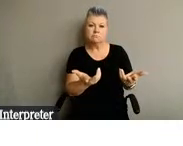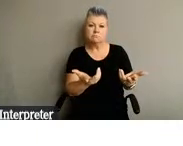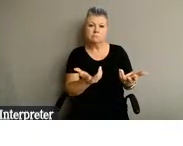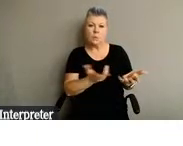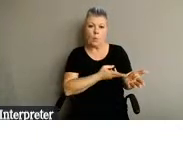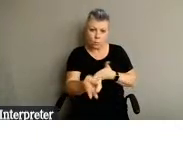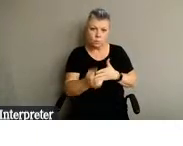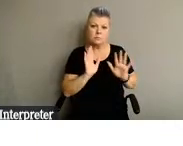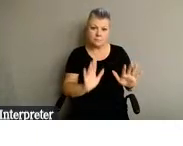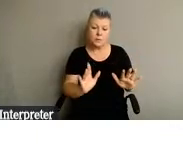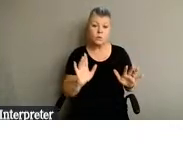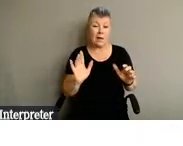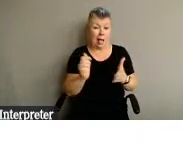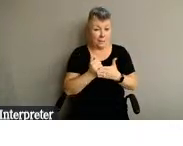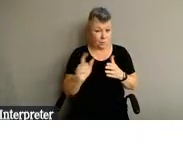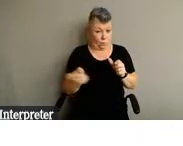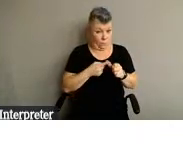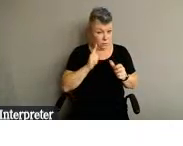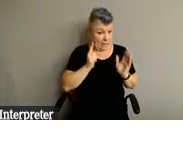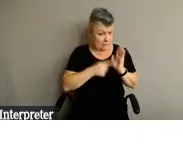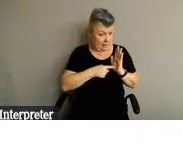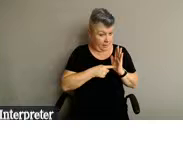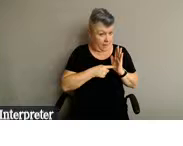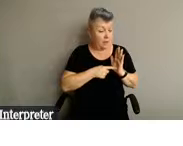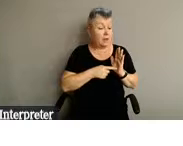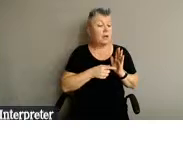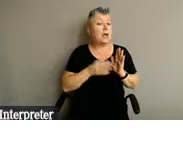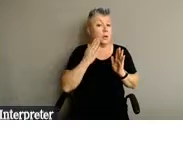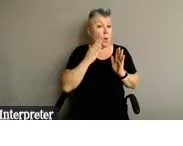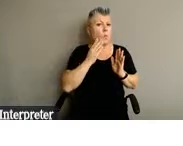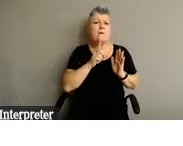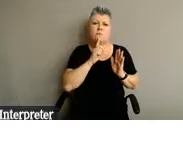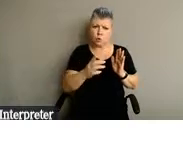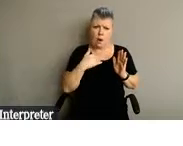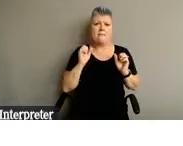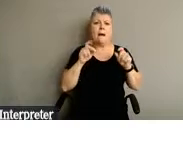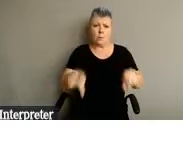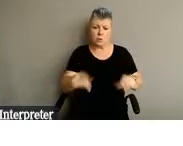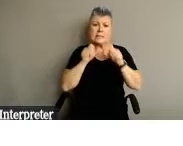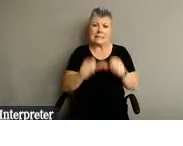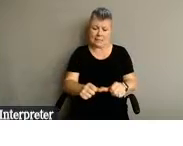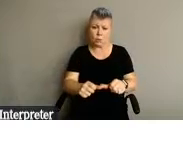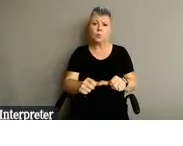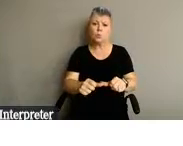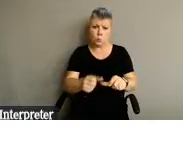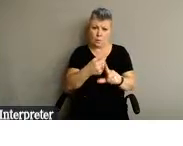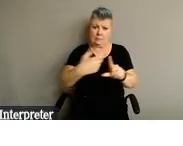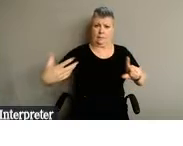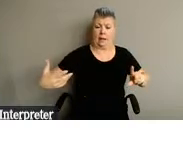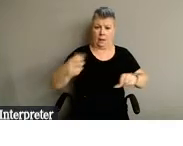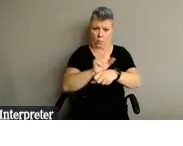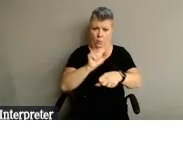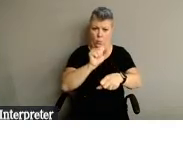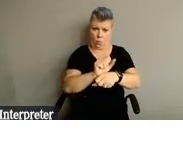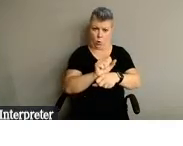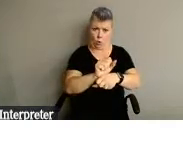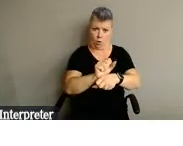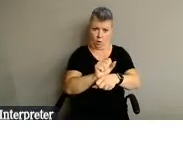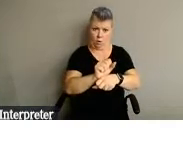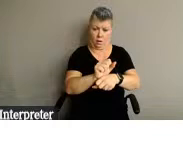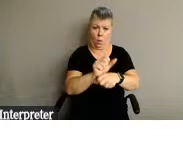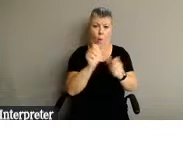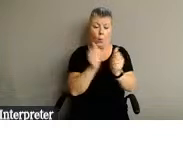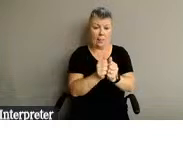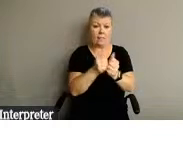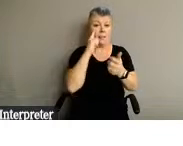first identify, understand, and know that there are definitely some opportunities to continue to enhance the work of the partnership